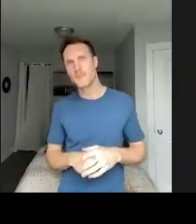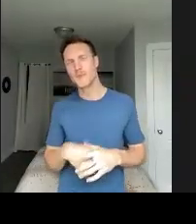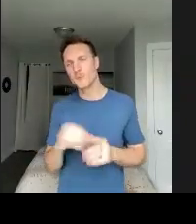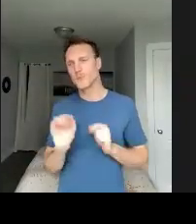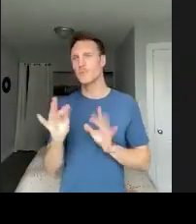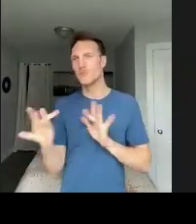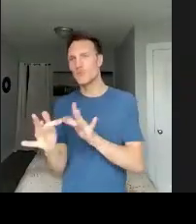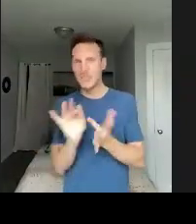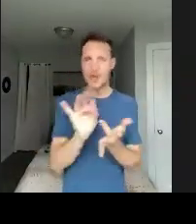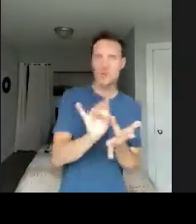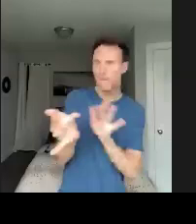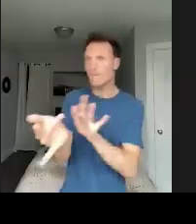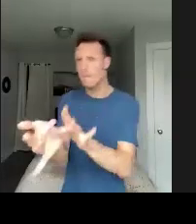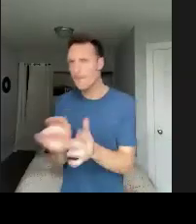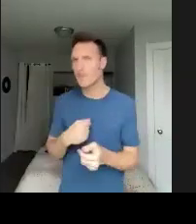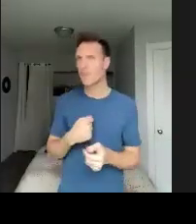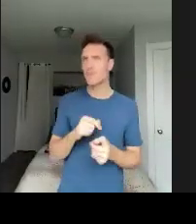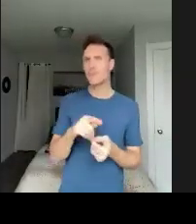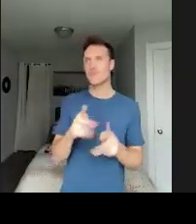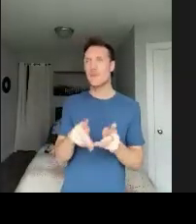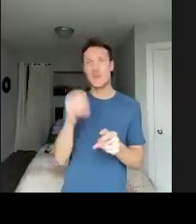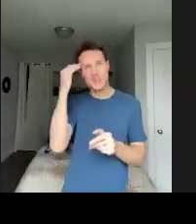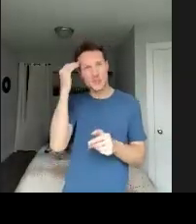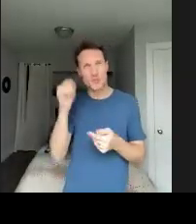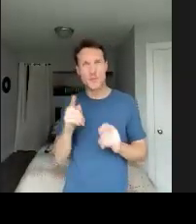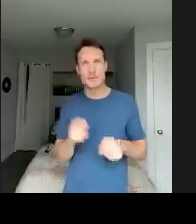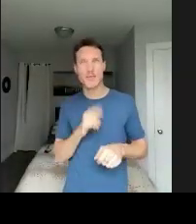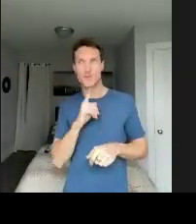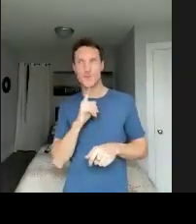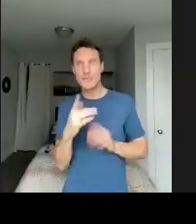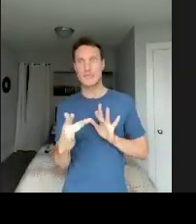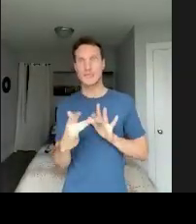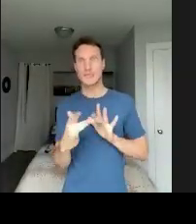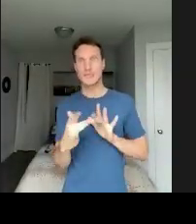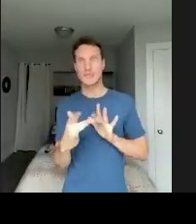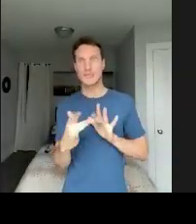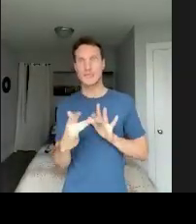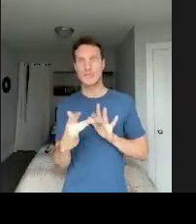engaged in this and provide some really thoughtful feedback and